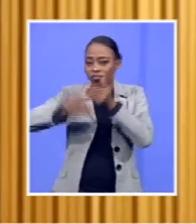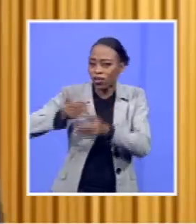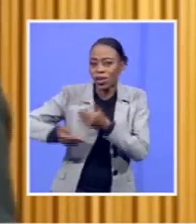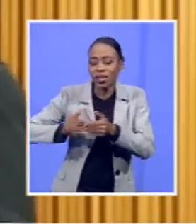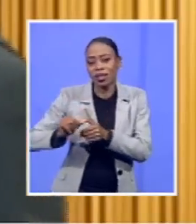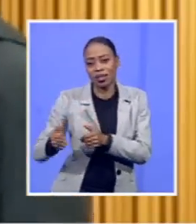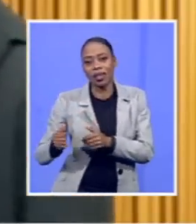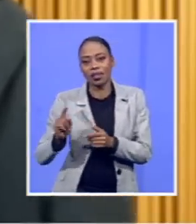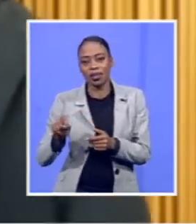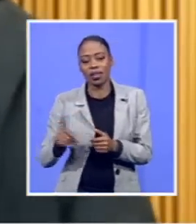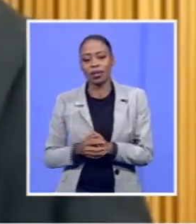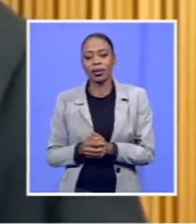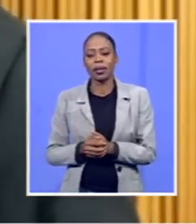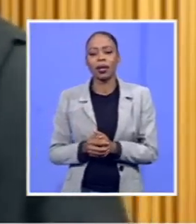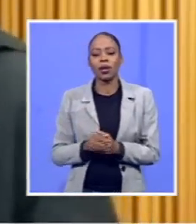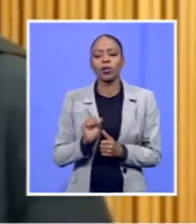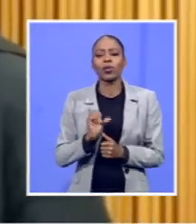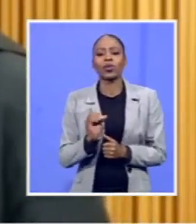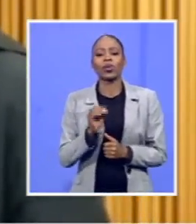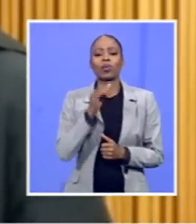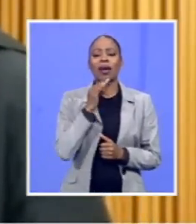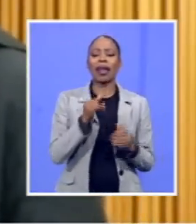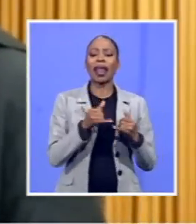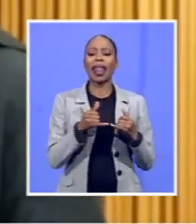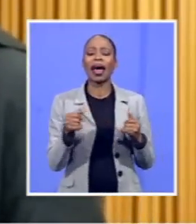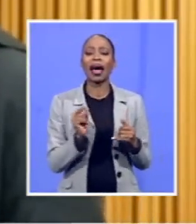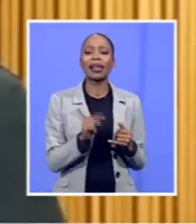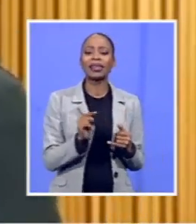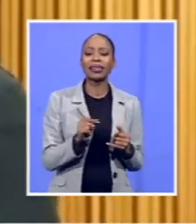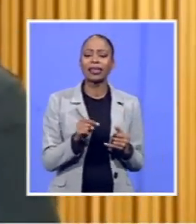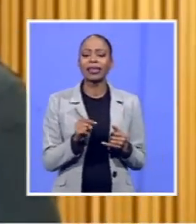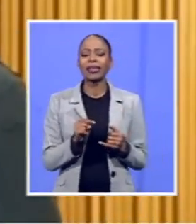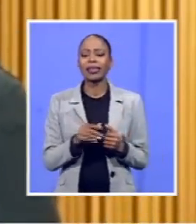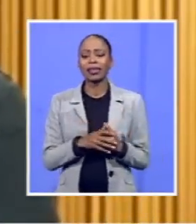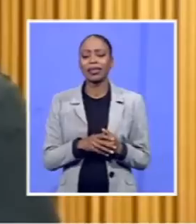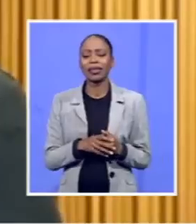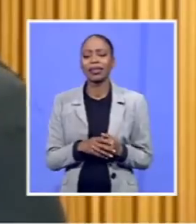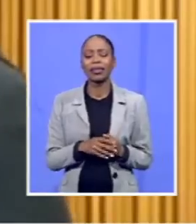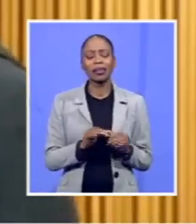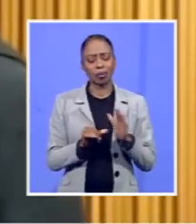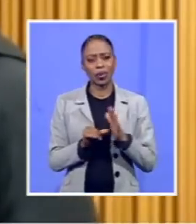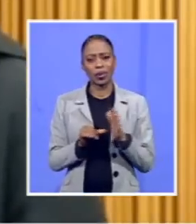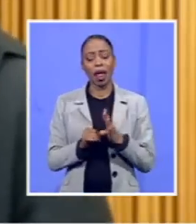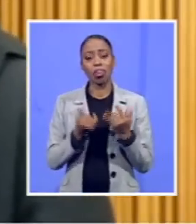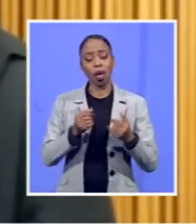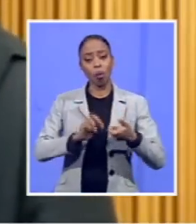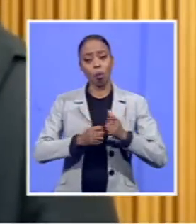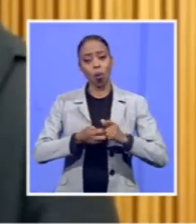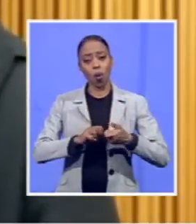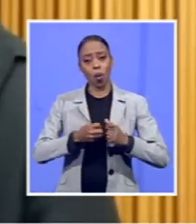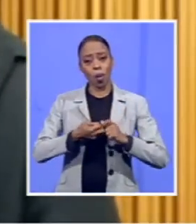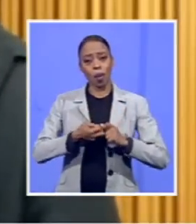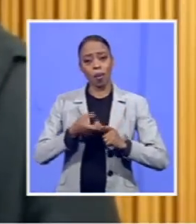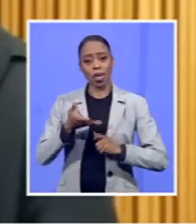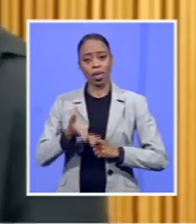proceedings. So that line is very clear. And here's the problem that my learned